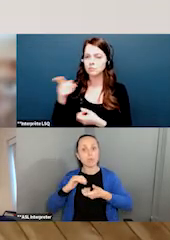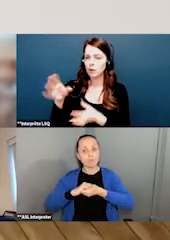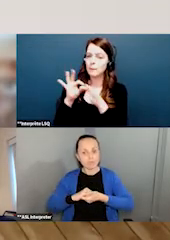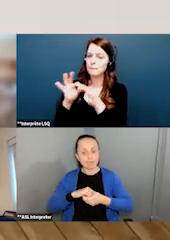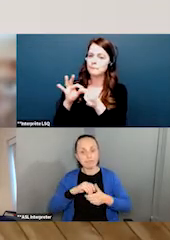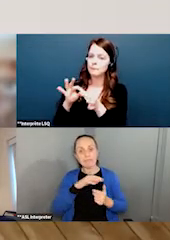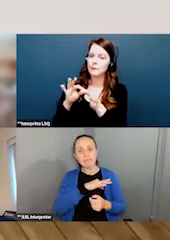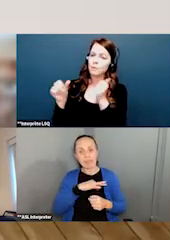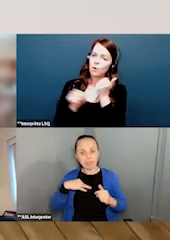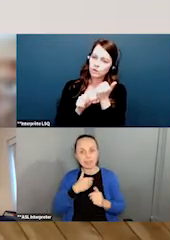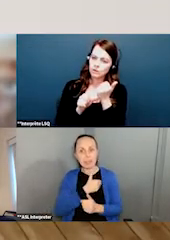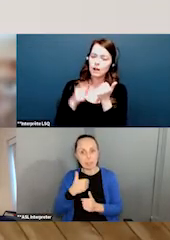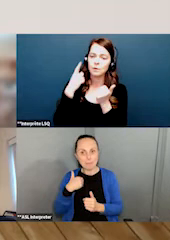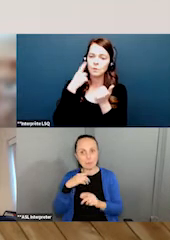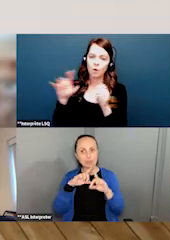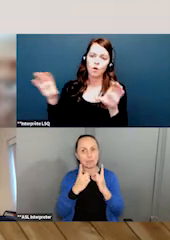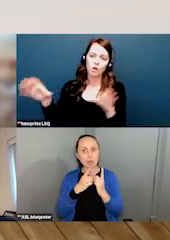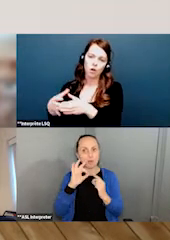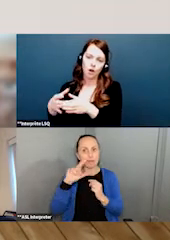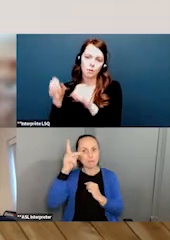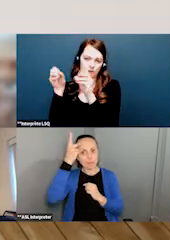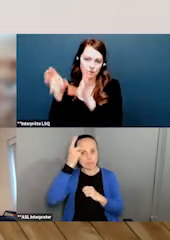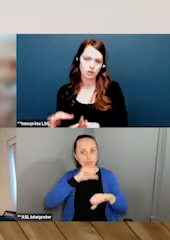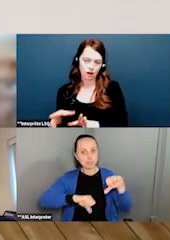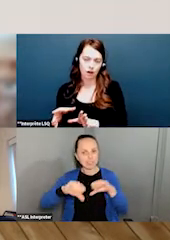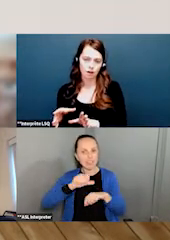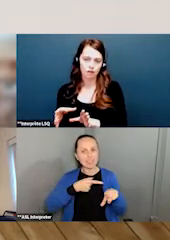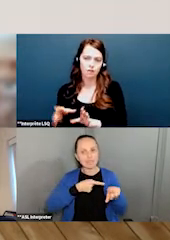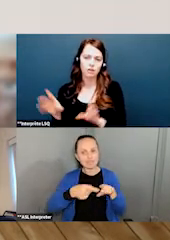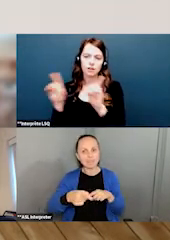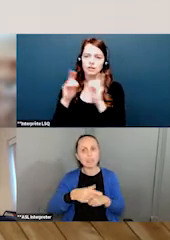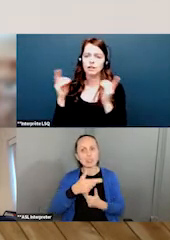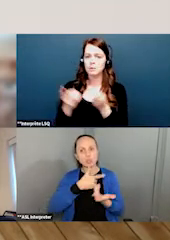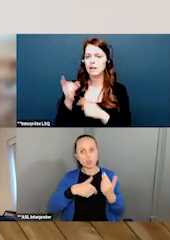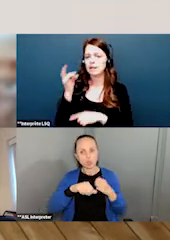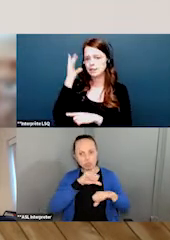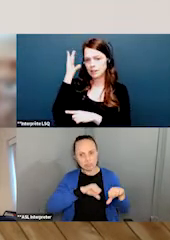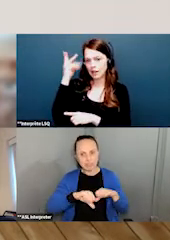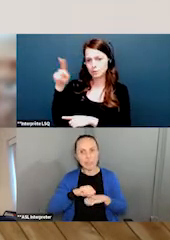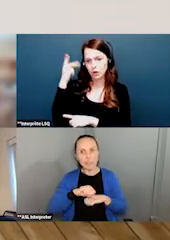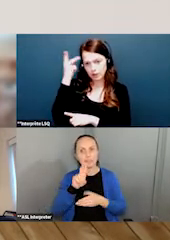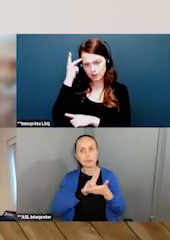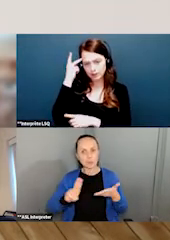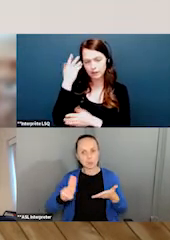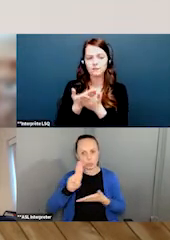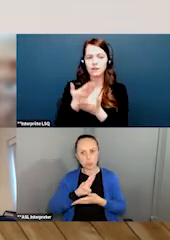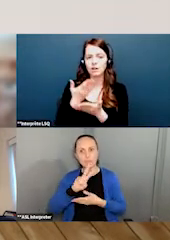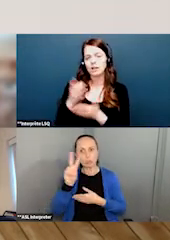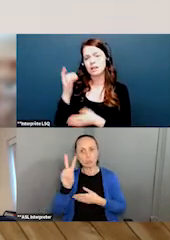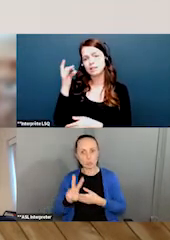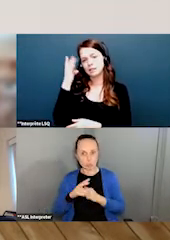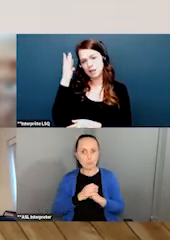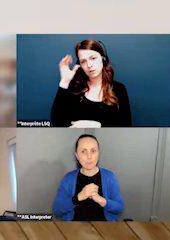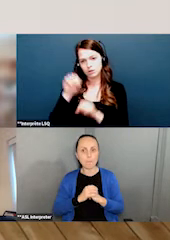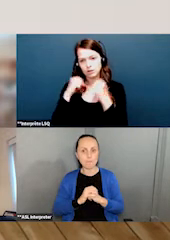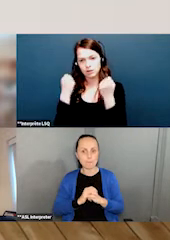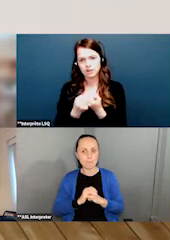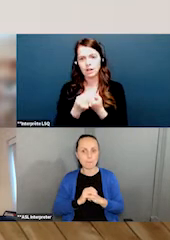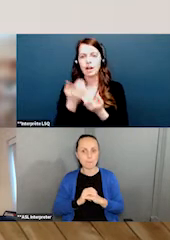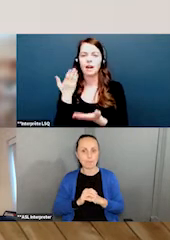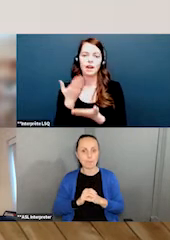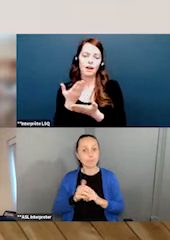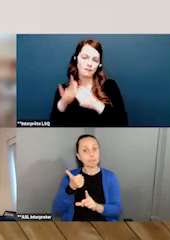the Department of Political Science and the Faculty of Social Science at the University of Victoria. As